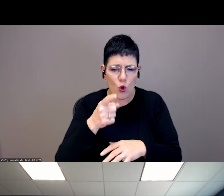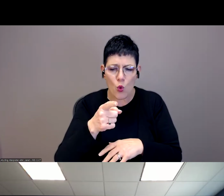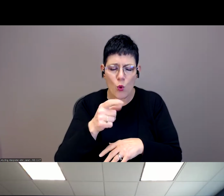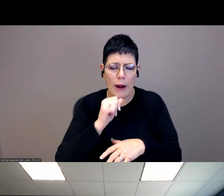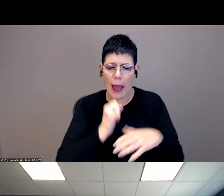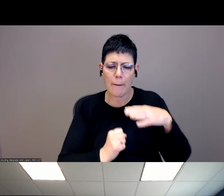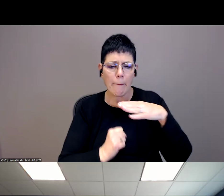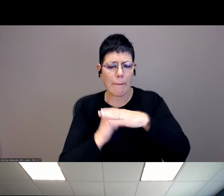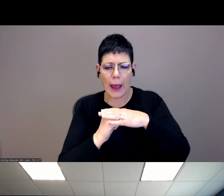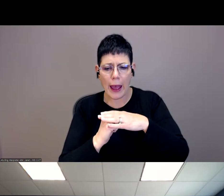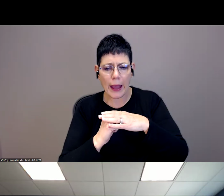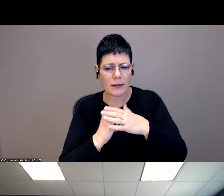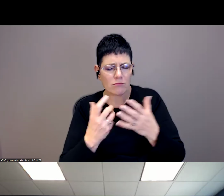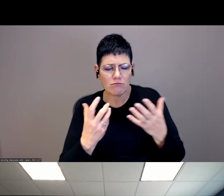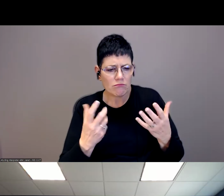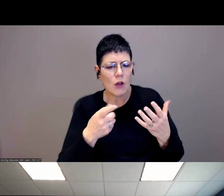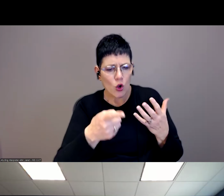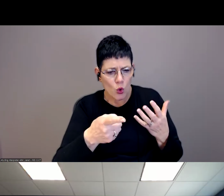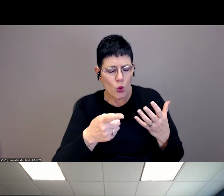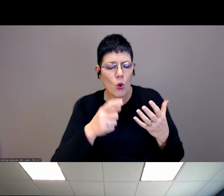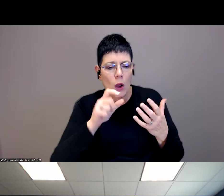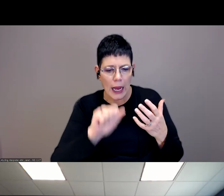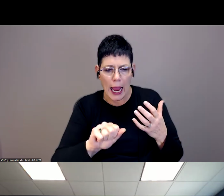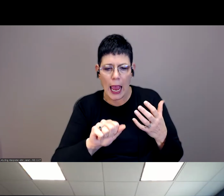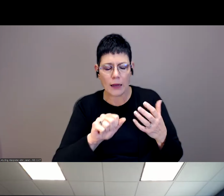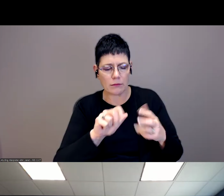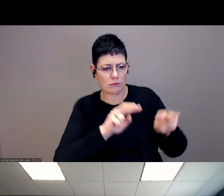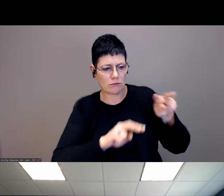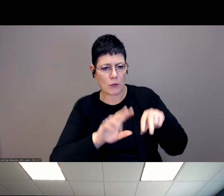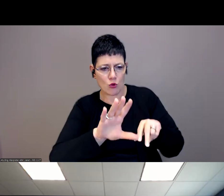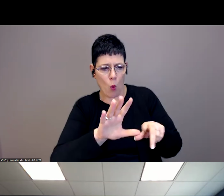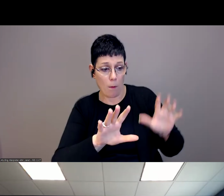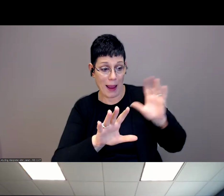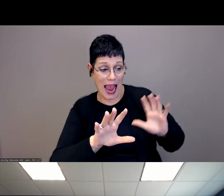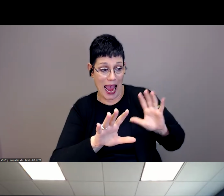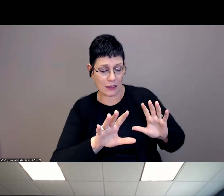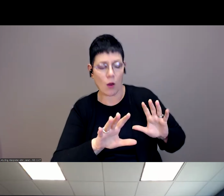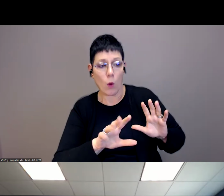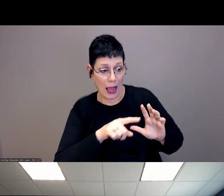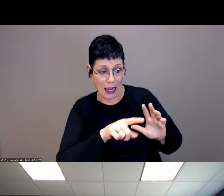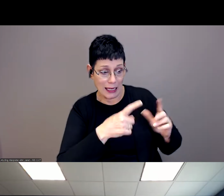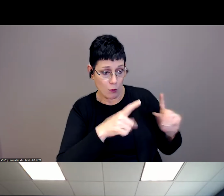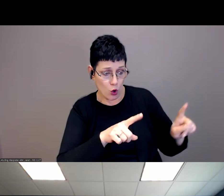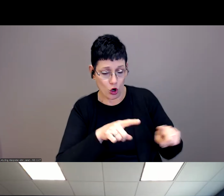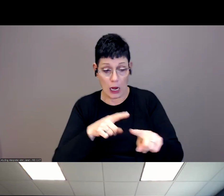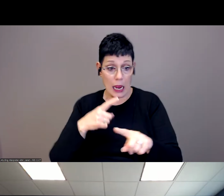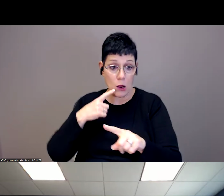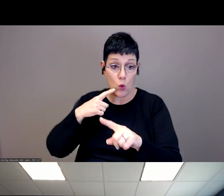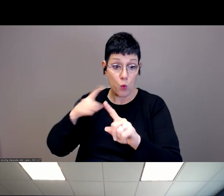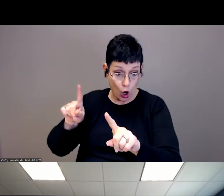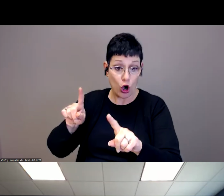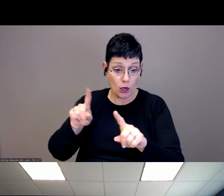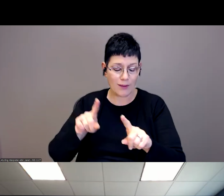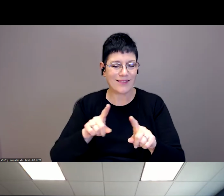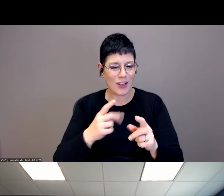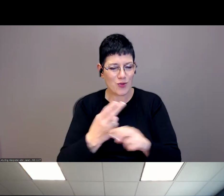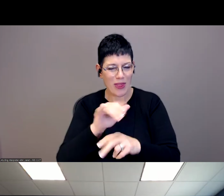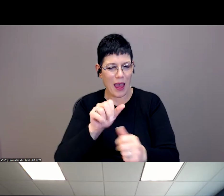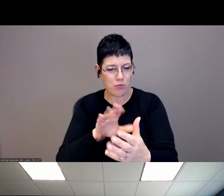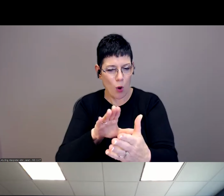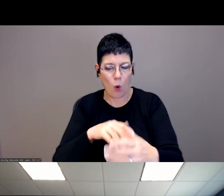have communicated better, been more accessible. So look for that reflection opportunity. Look for those allies.